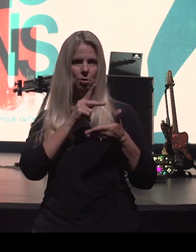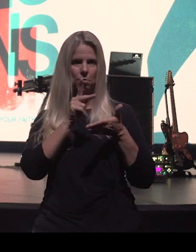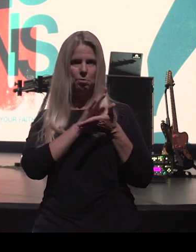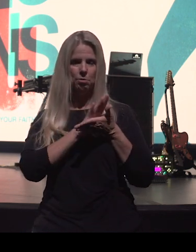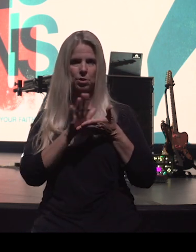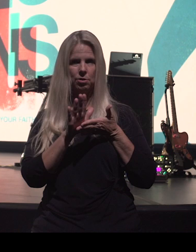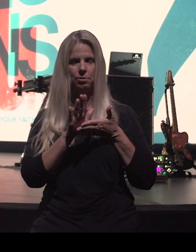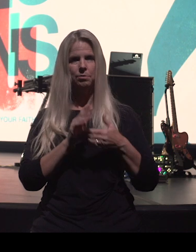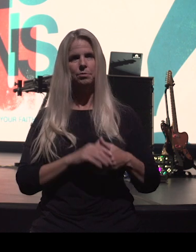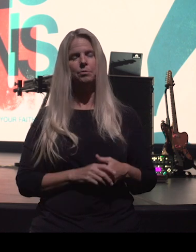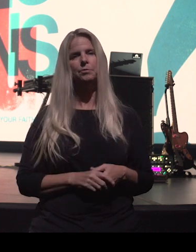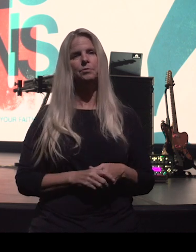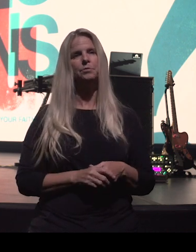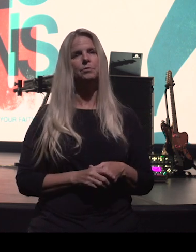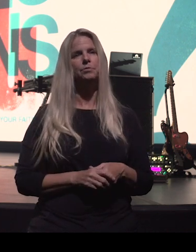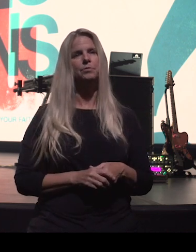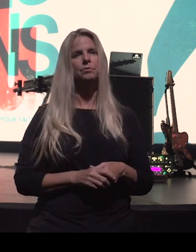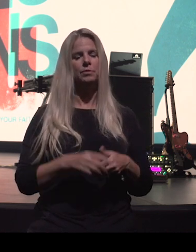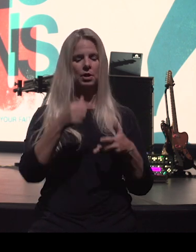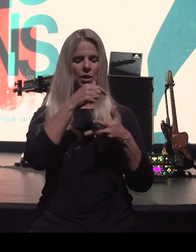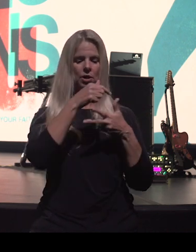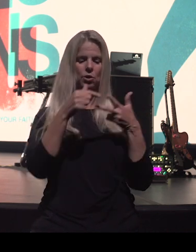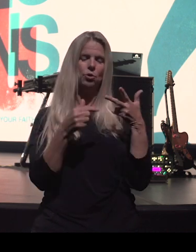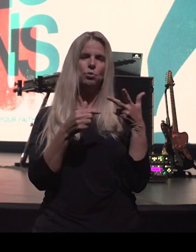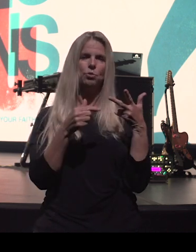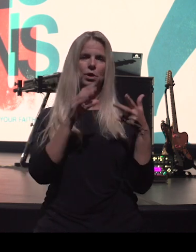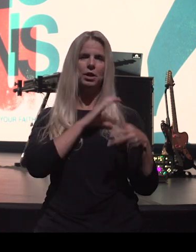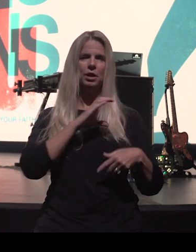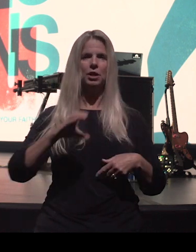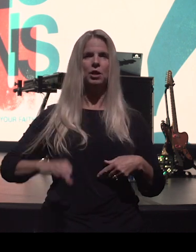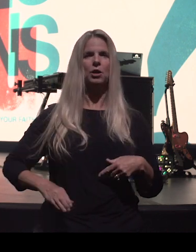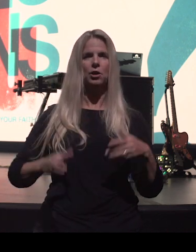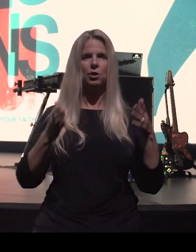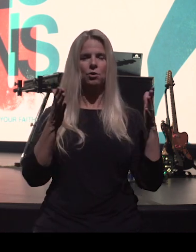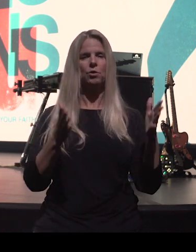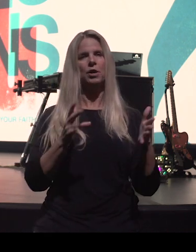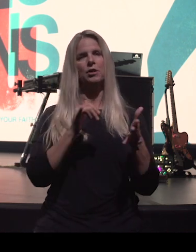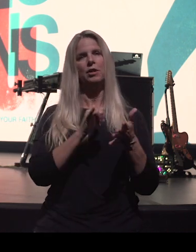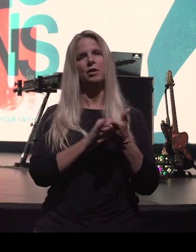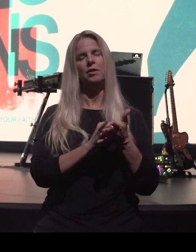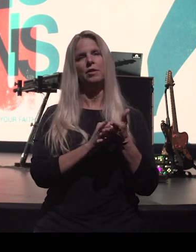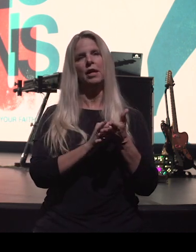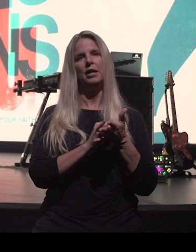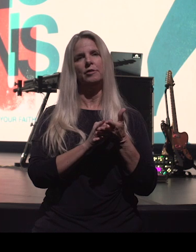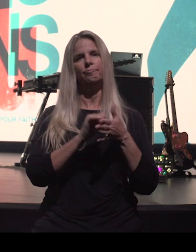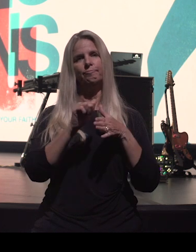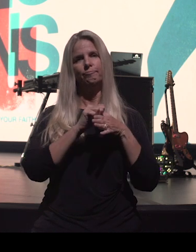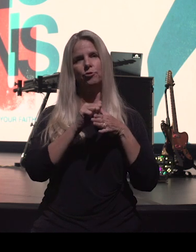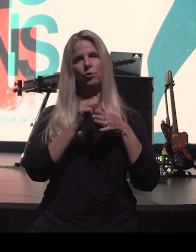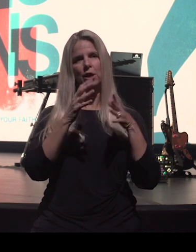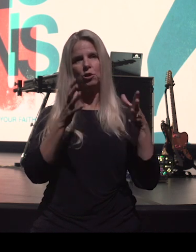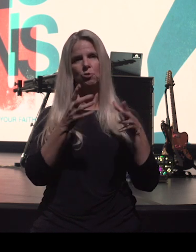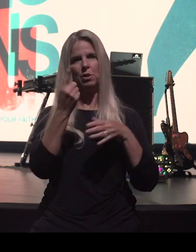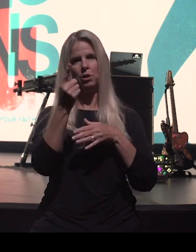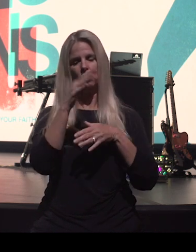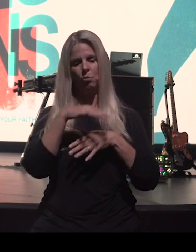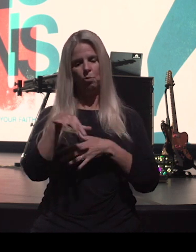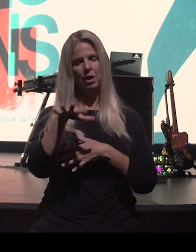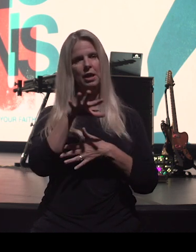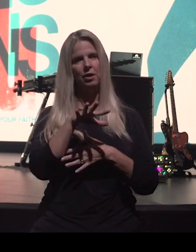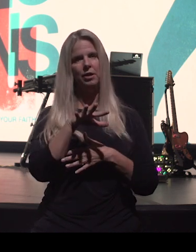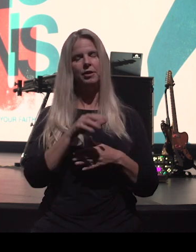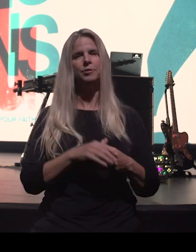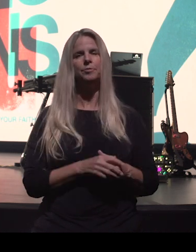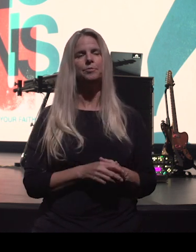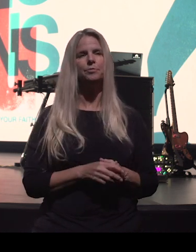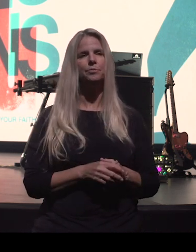Three kinds of Christians that have overtrained. Did any one of those spark something inside you? Maybe